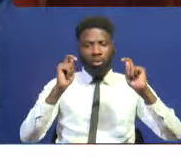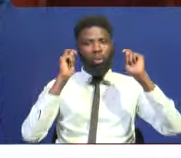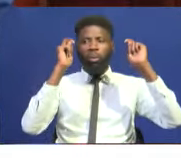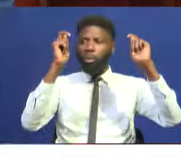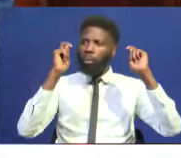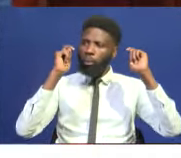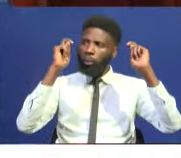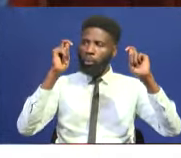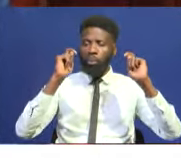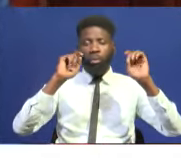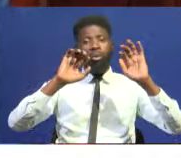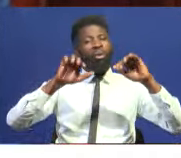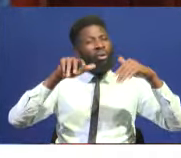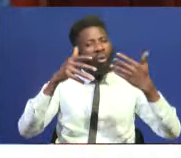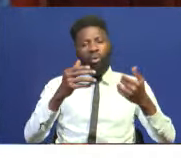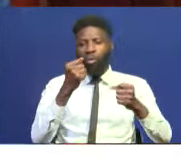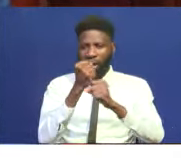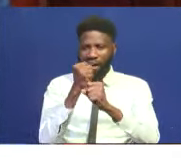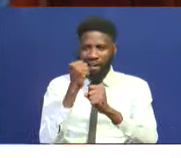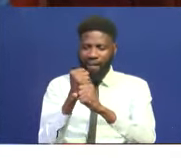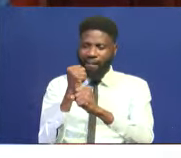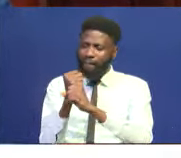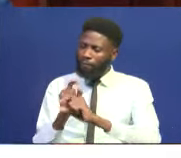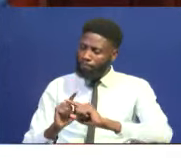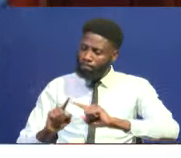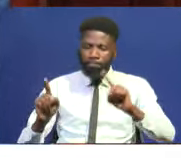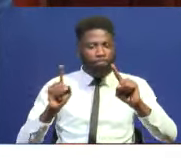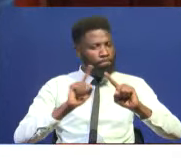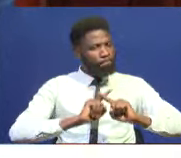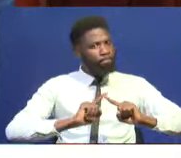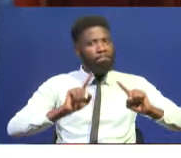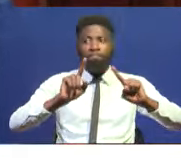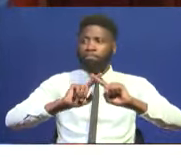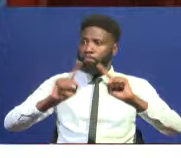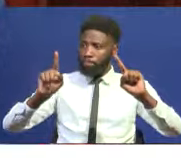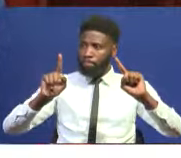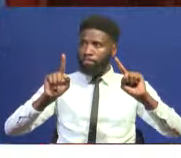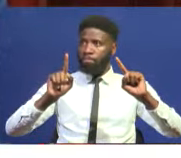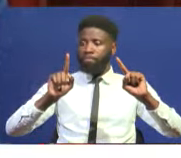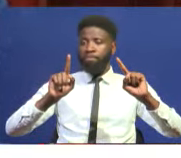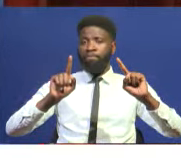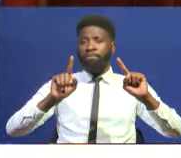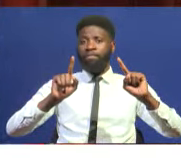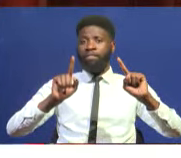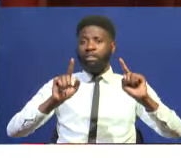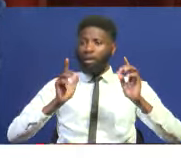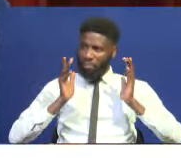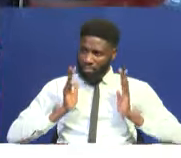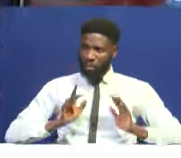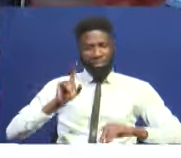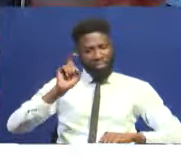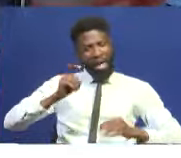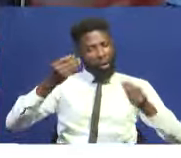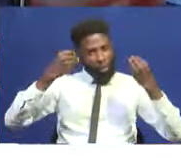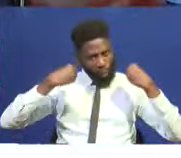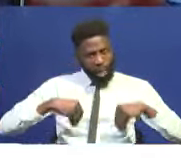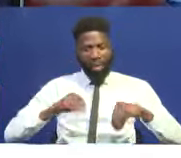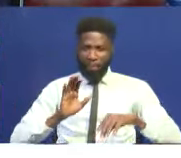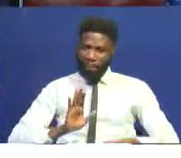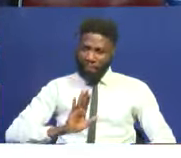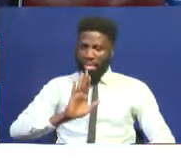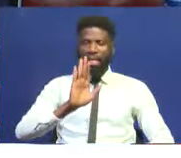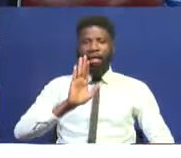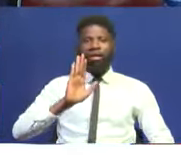demonstrations, be it other operations, the necessary uniforms that are supposed to be worn will have to be put on.